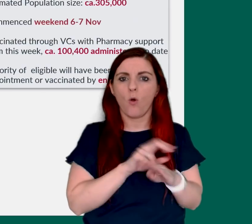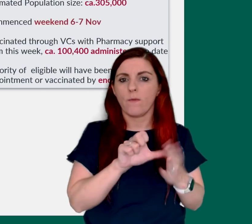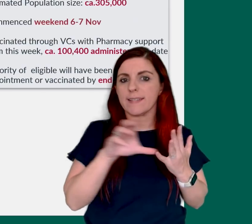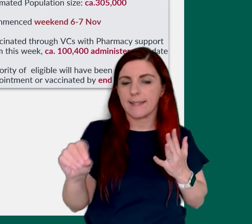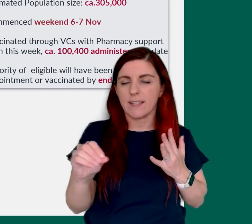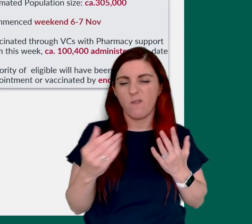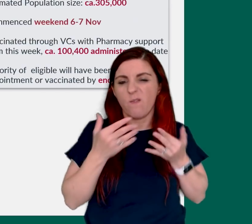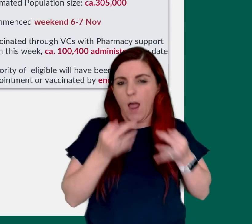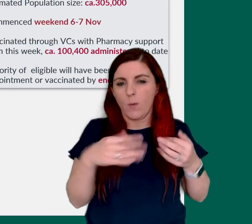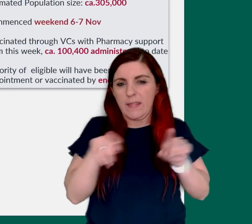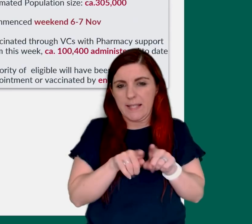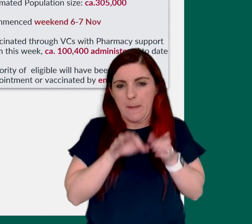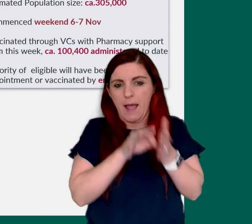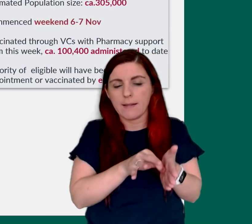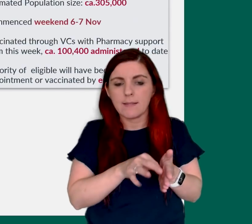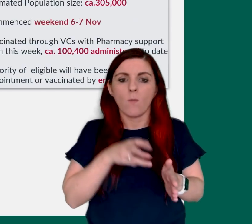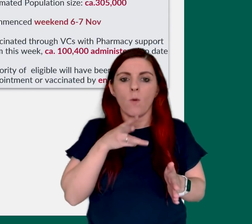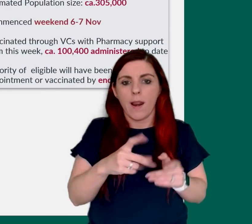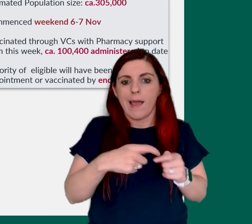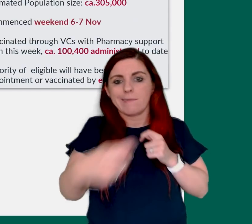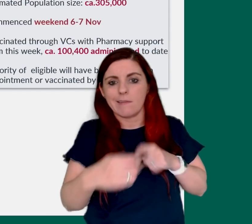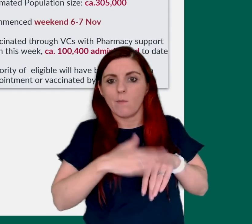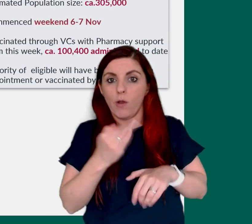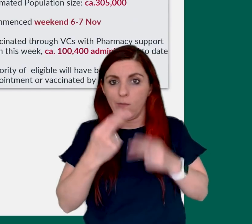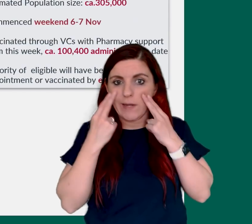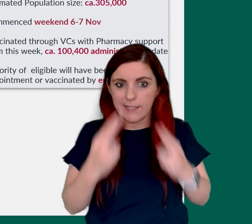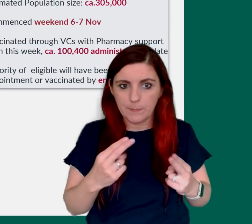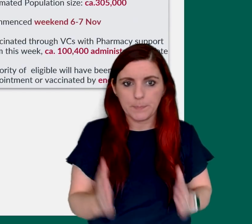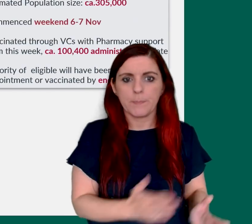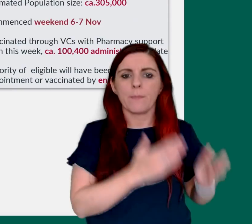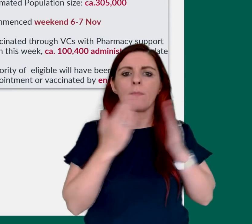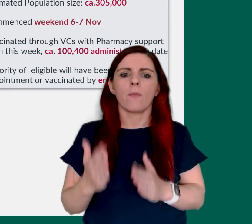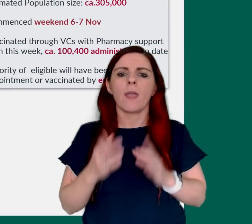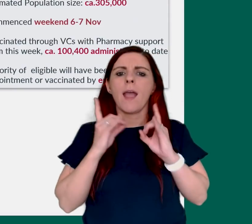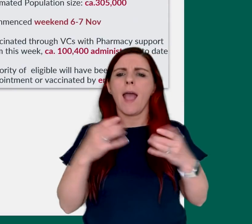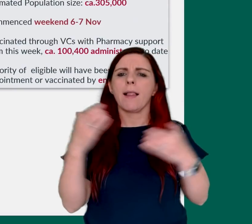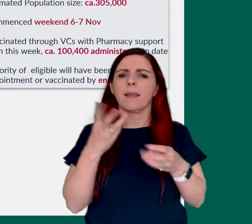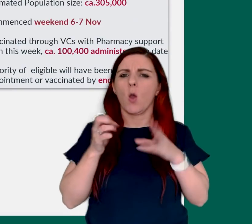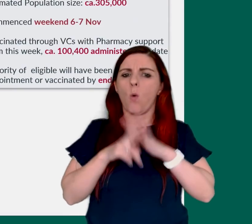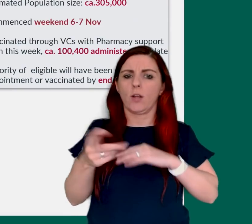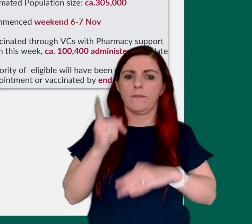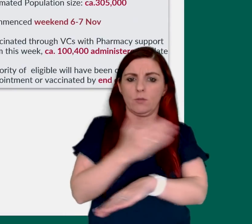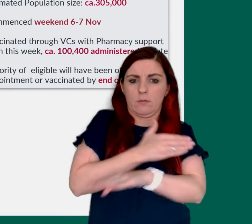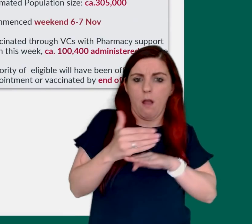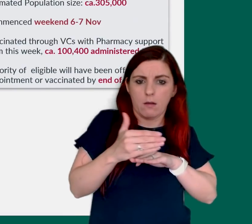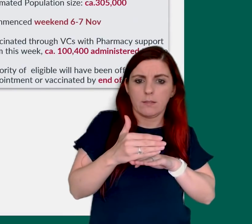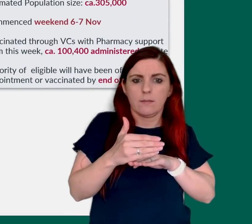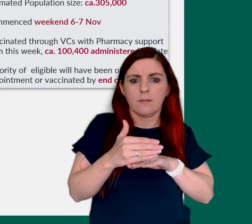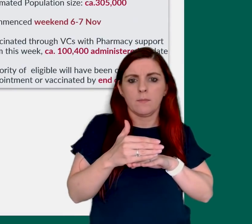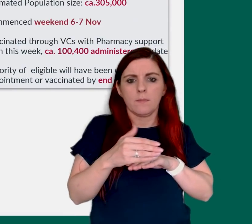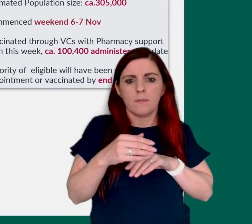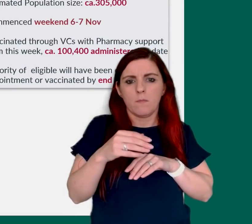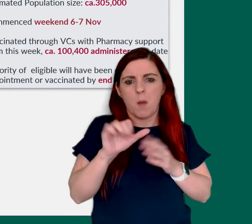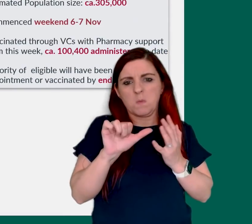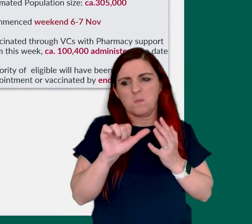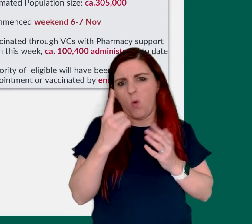with the guidance, and we'll extend it further as needs be as we work through it. Lastly, then, our healthcare workers commenced just over the 6th to 7th of November, just